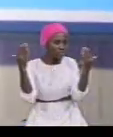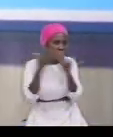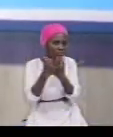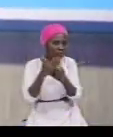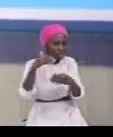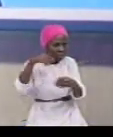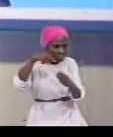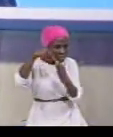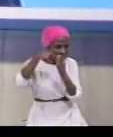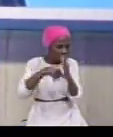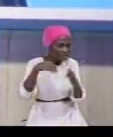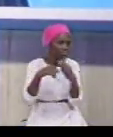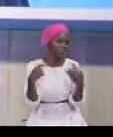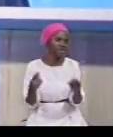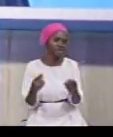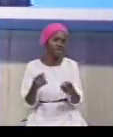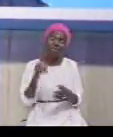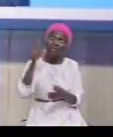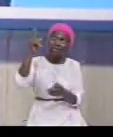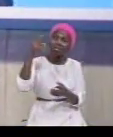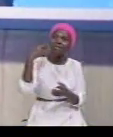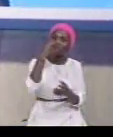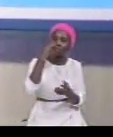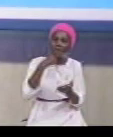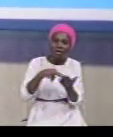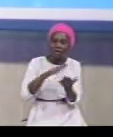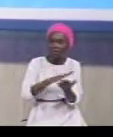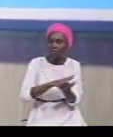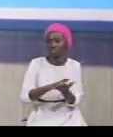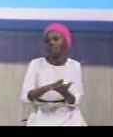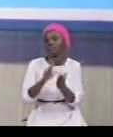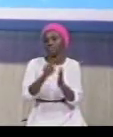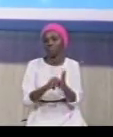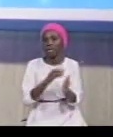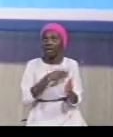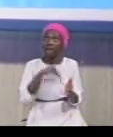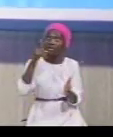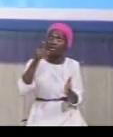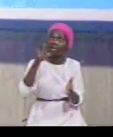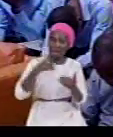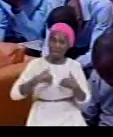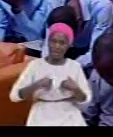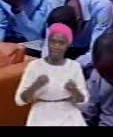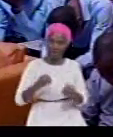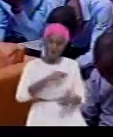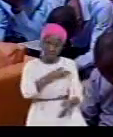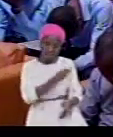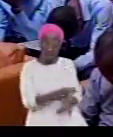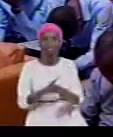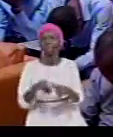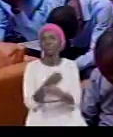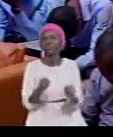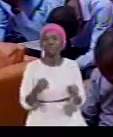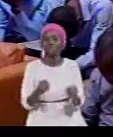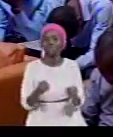that speaks in righteousness and he is mighty to save.